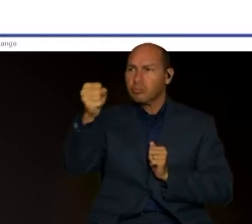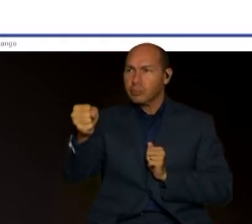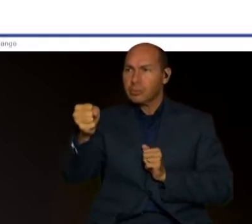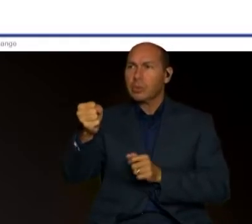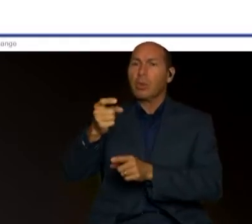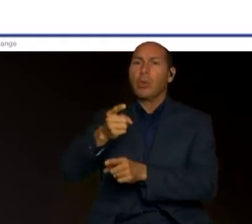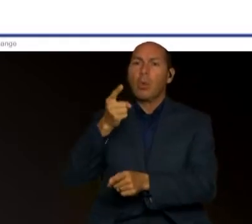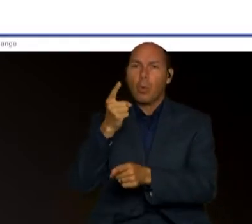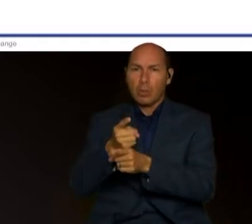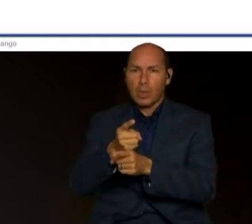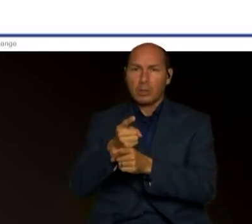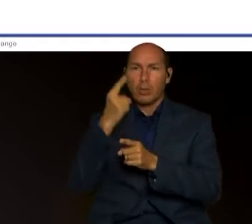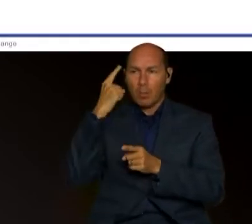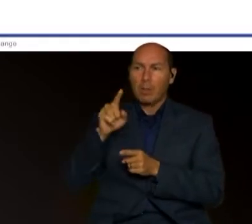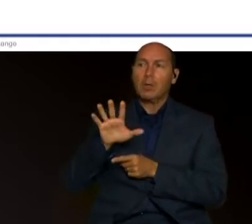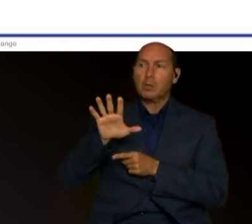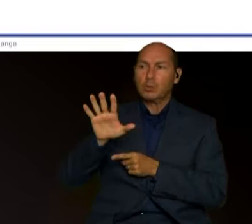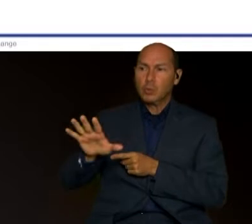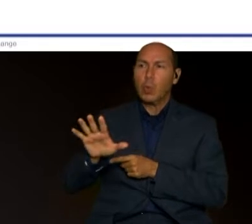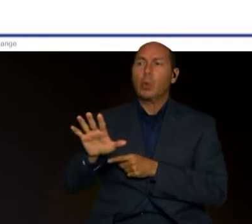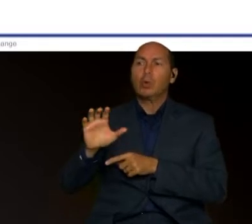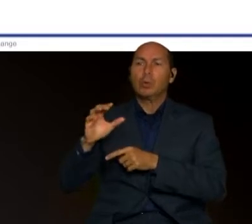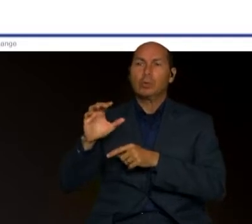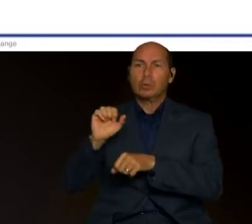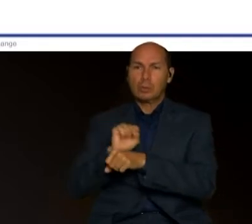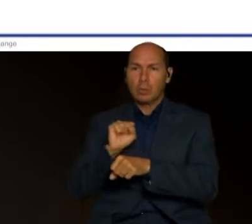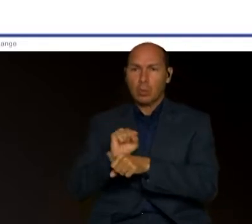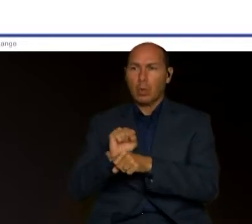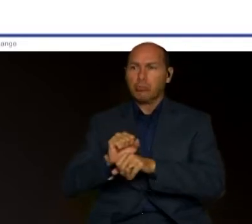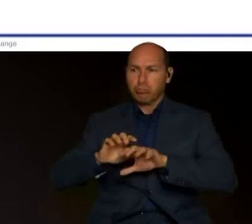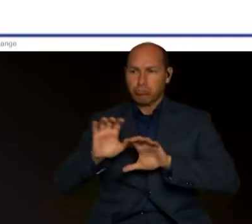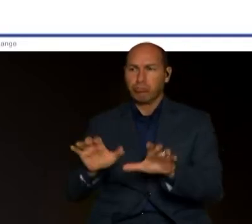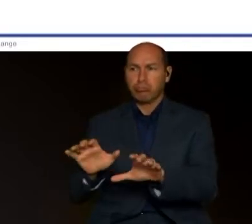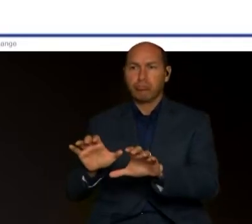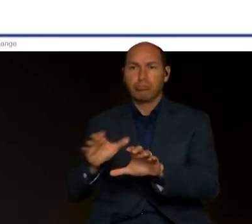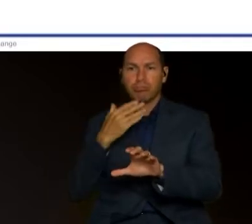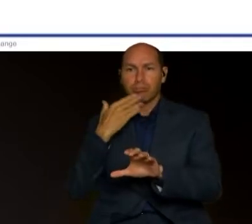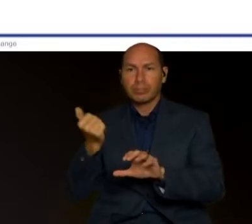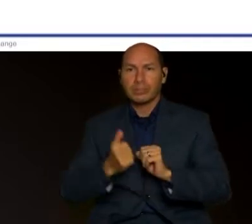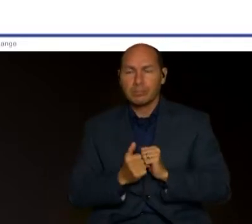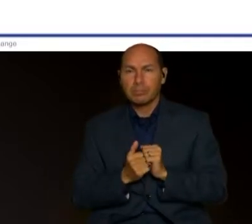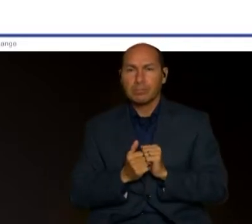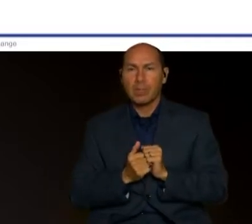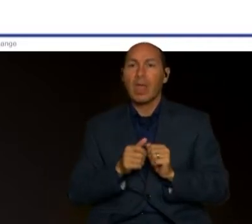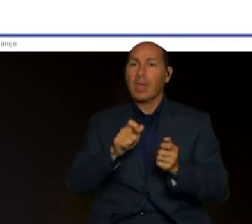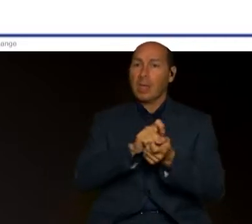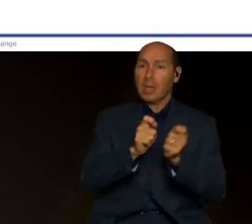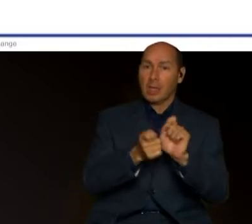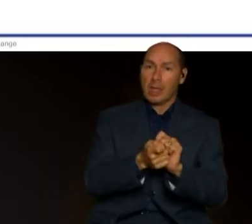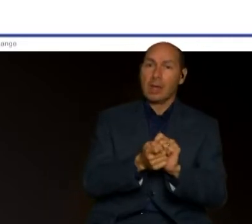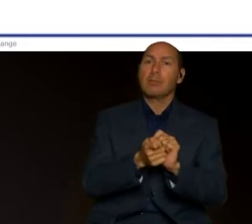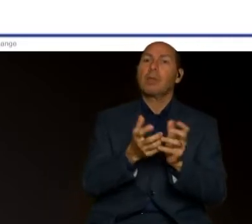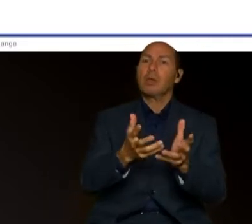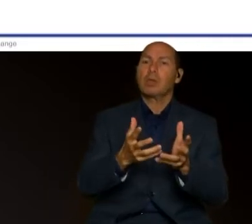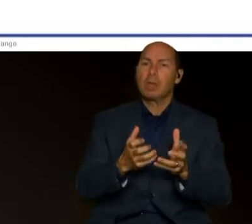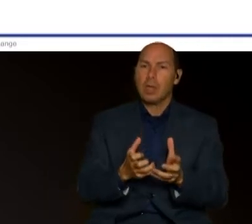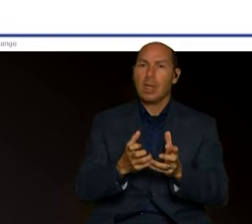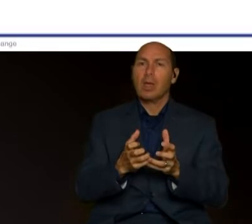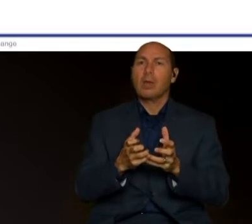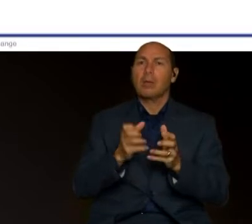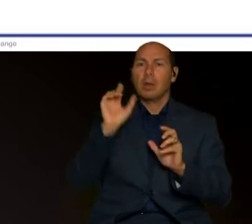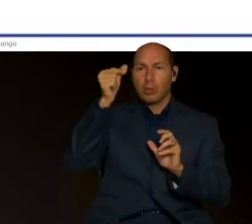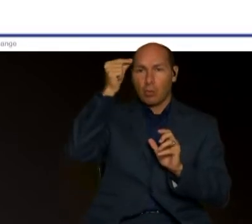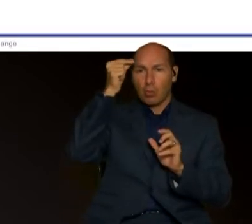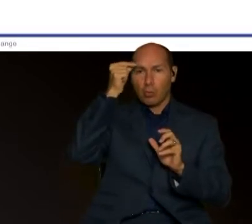correct structure, the correct place, so that they can perform their duties better. So part of the reform seeks to update